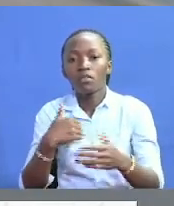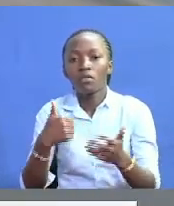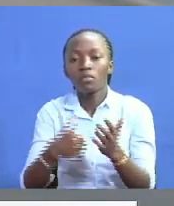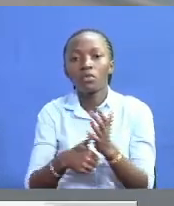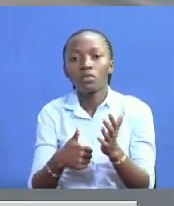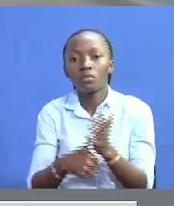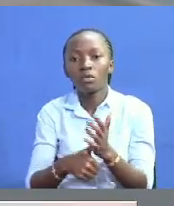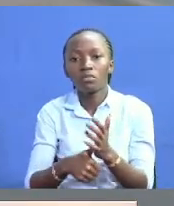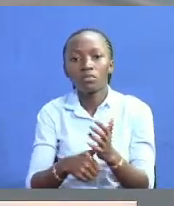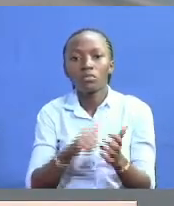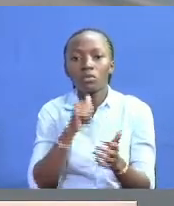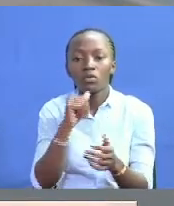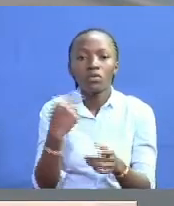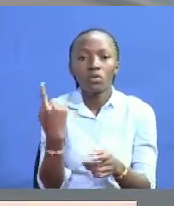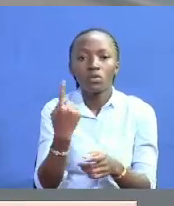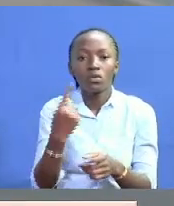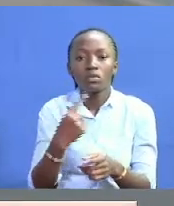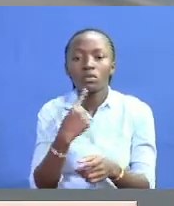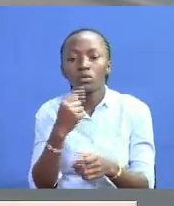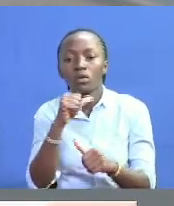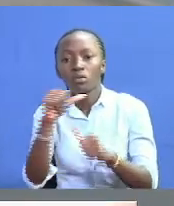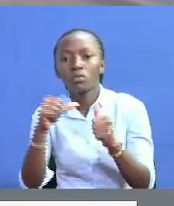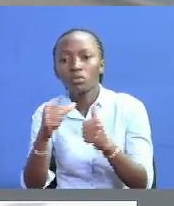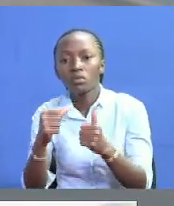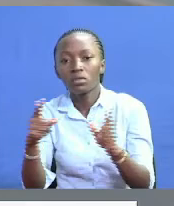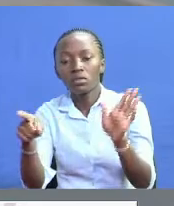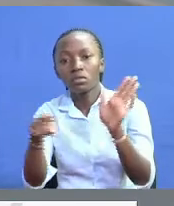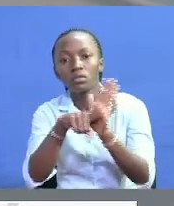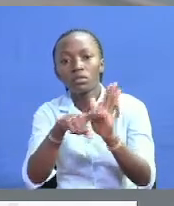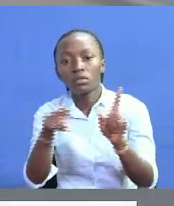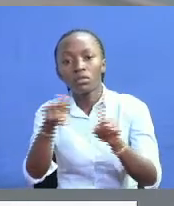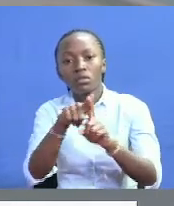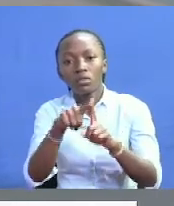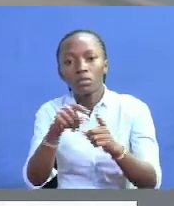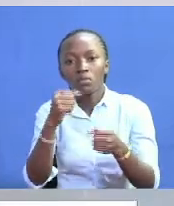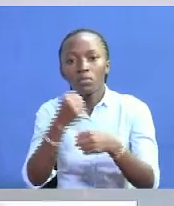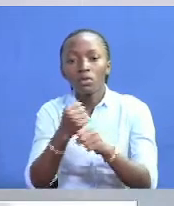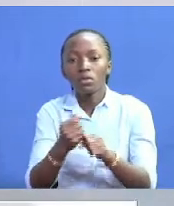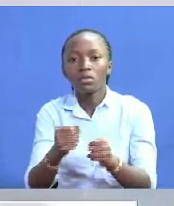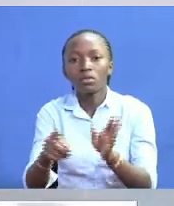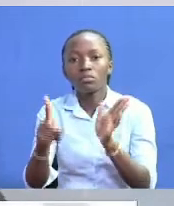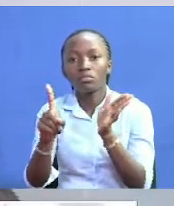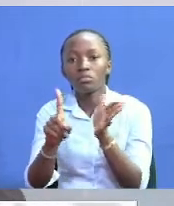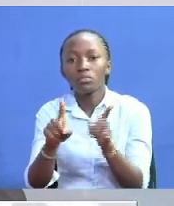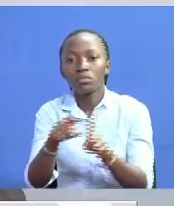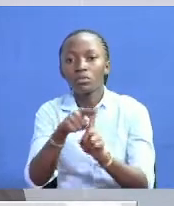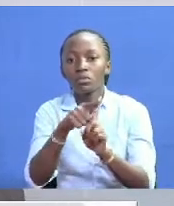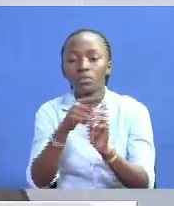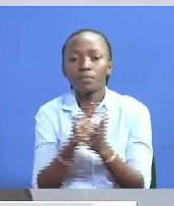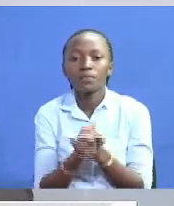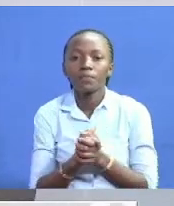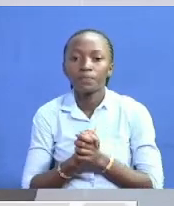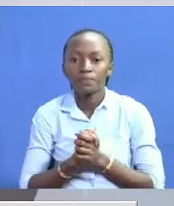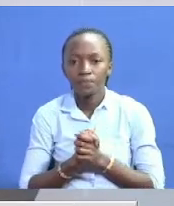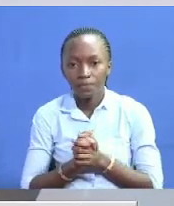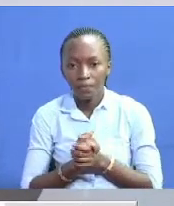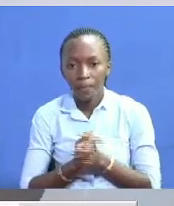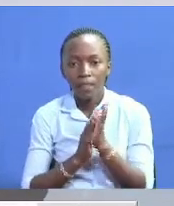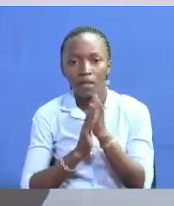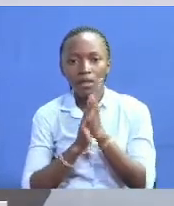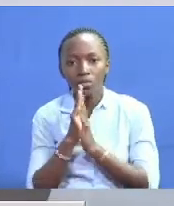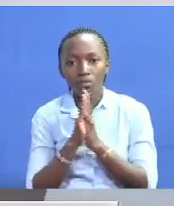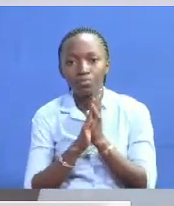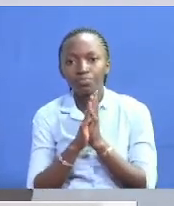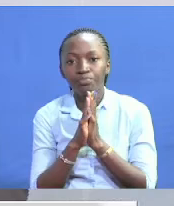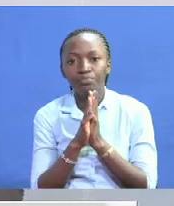to speak on the negatives, but we also participate in the positives. Right. Yeah. Interesting. Now, probably because my director